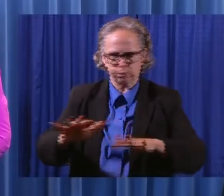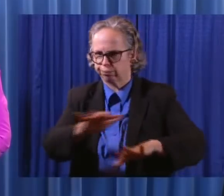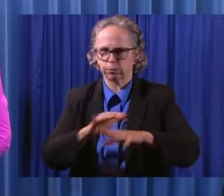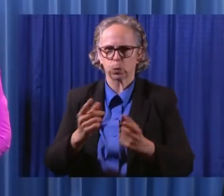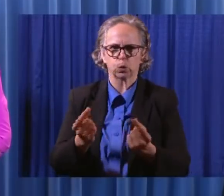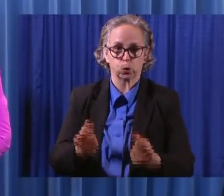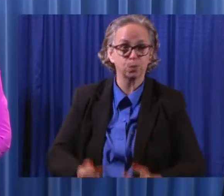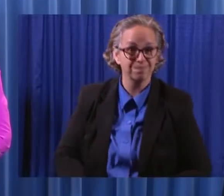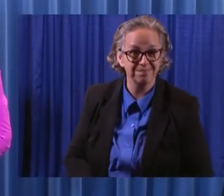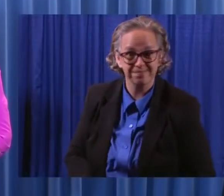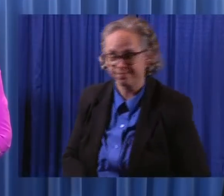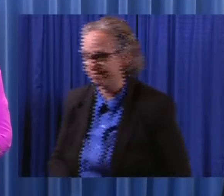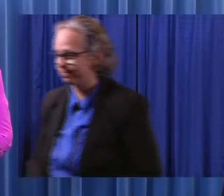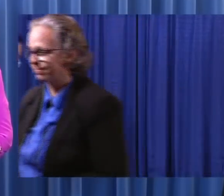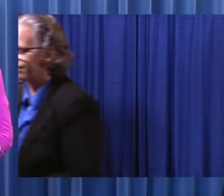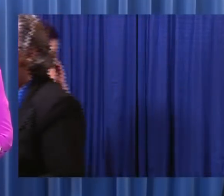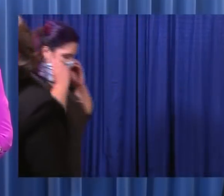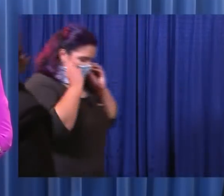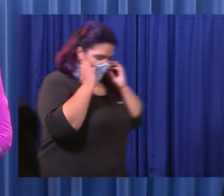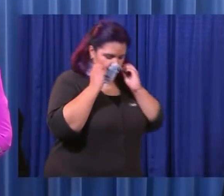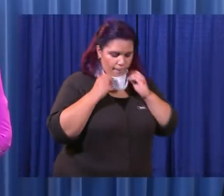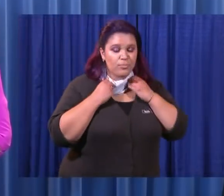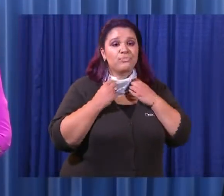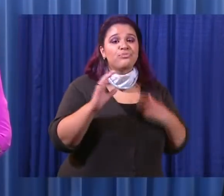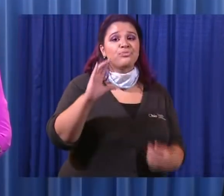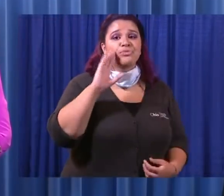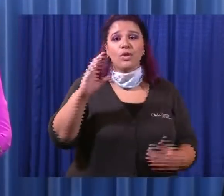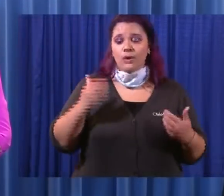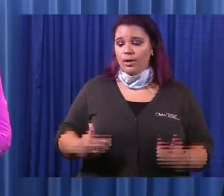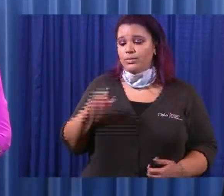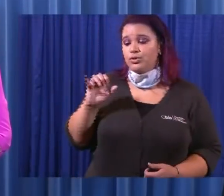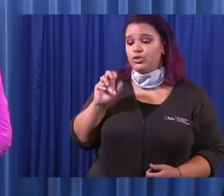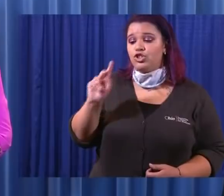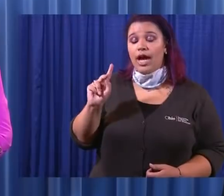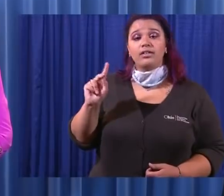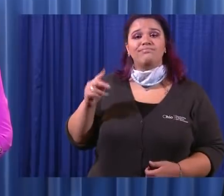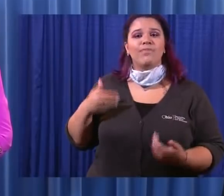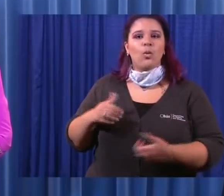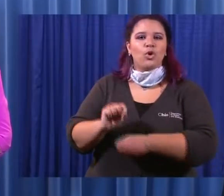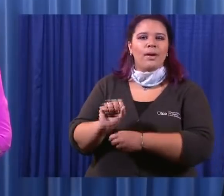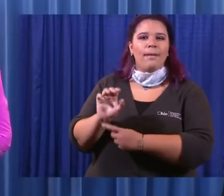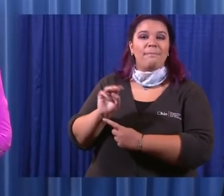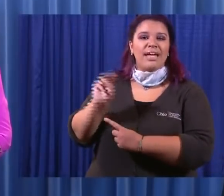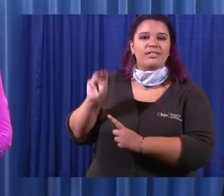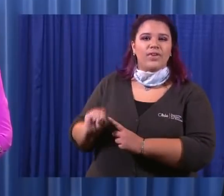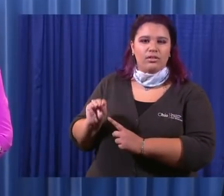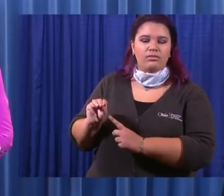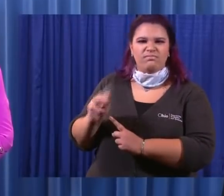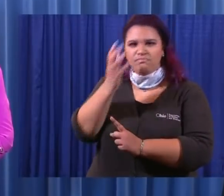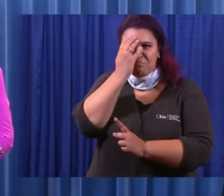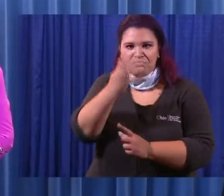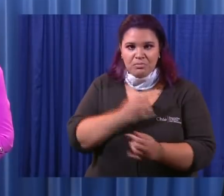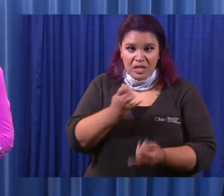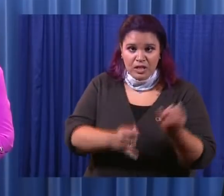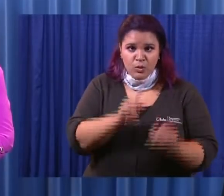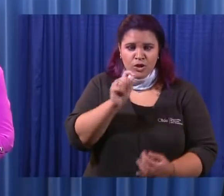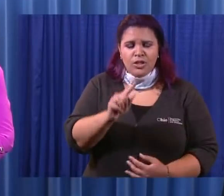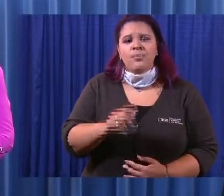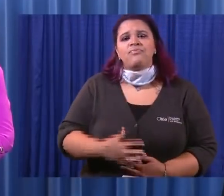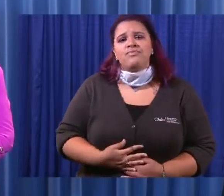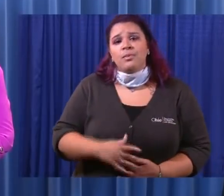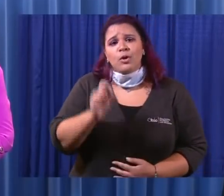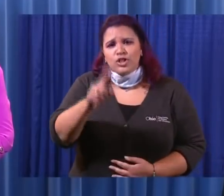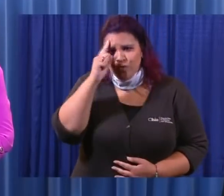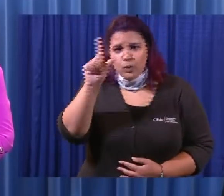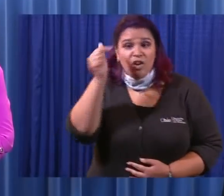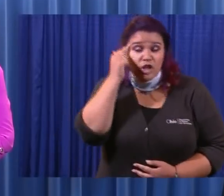Jack Windsor, WMFD-TV in Mansfield. I am the last question, and Governor, my question is for you. It's